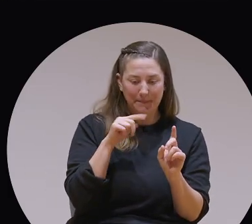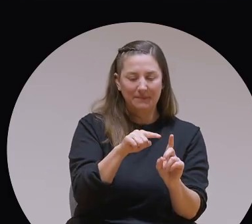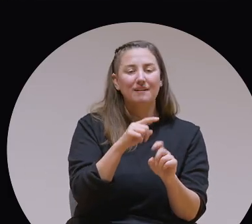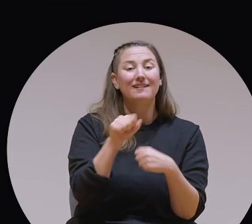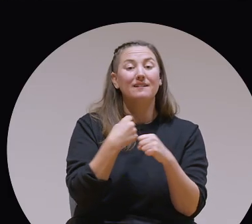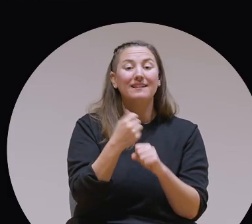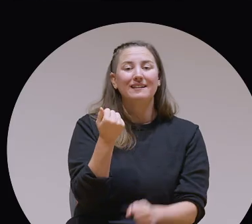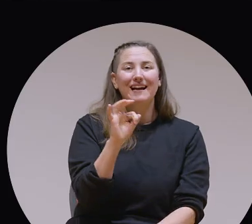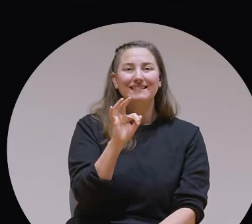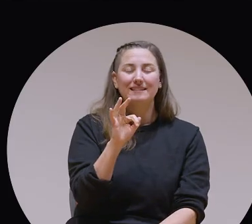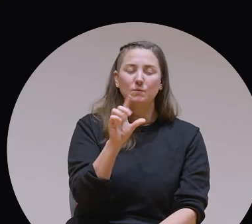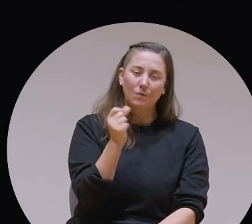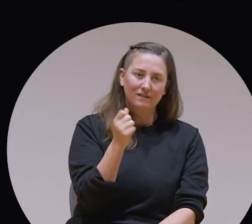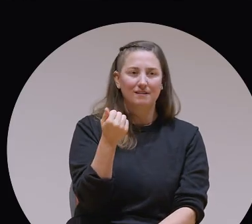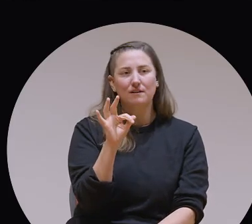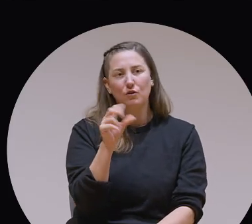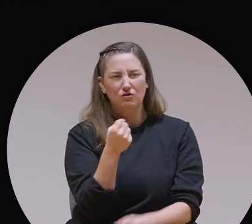in the 1920s and 30s.